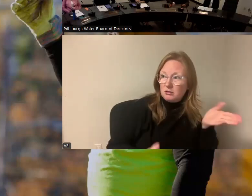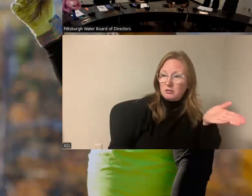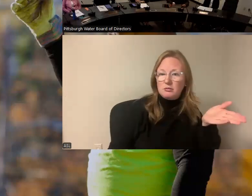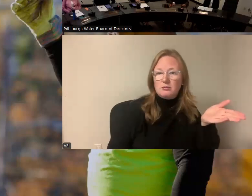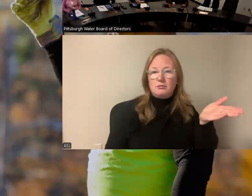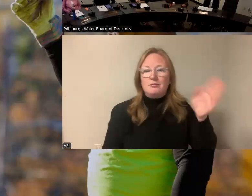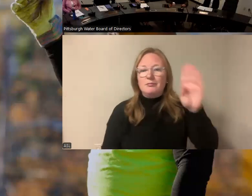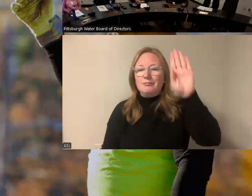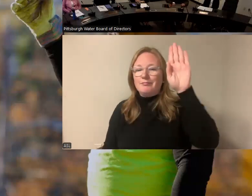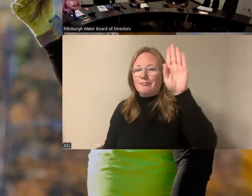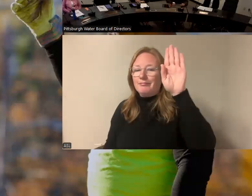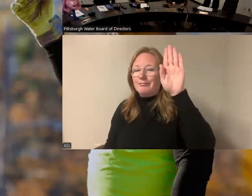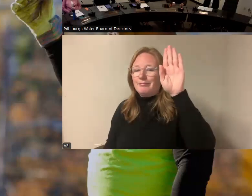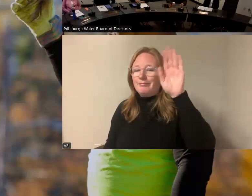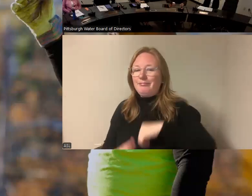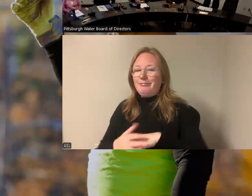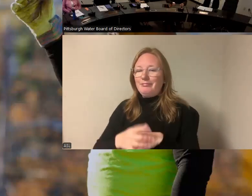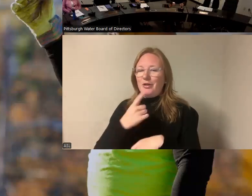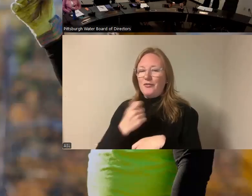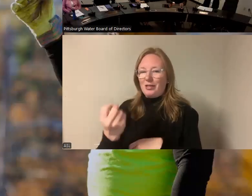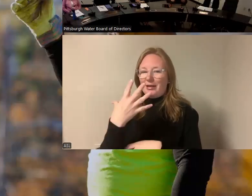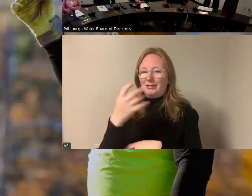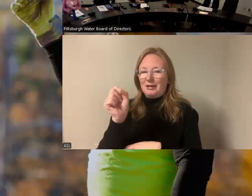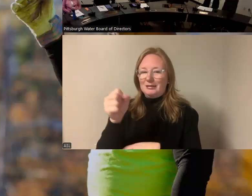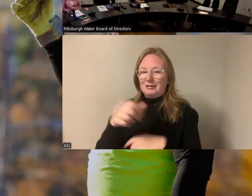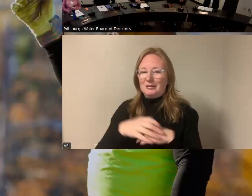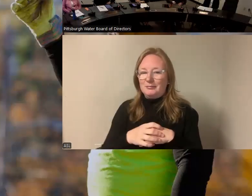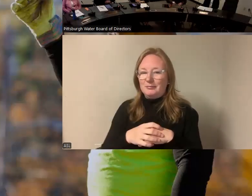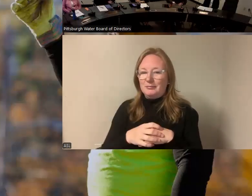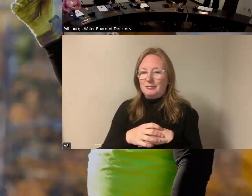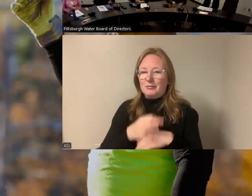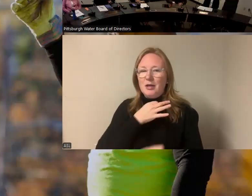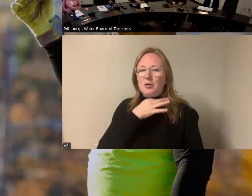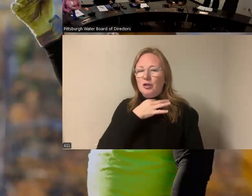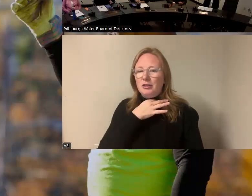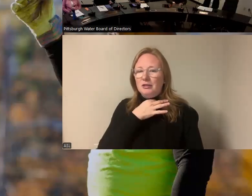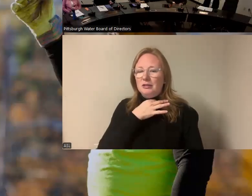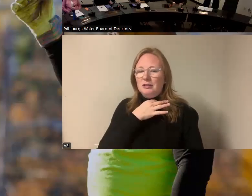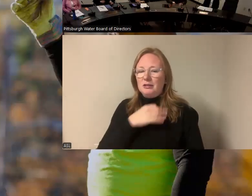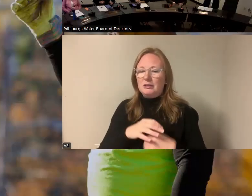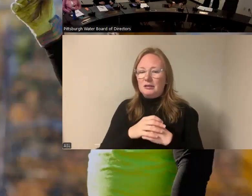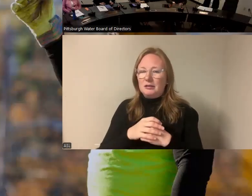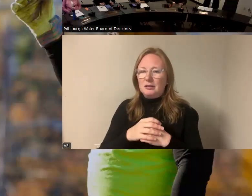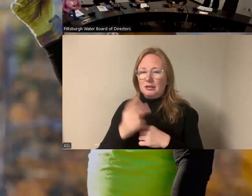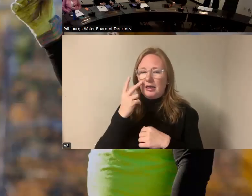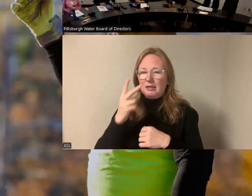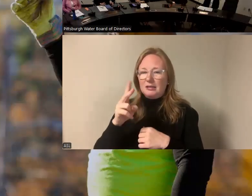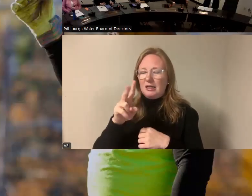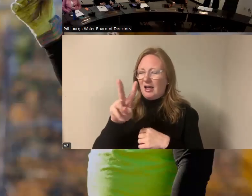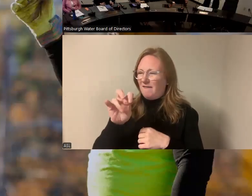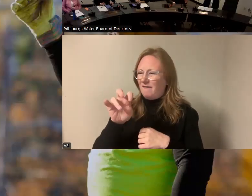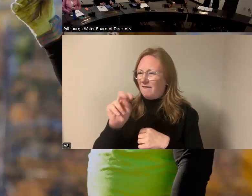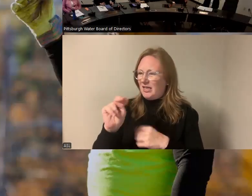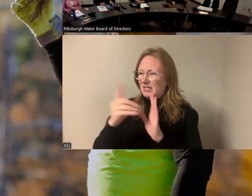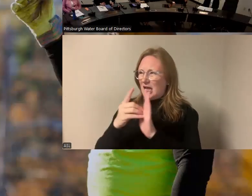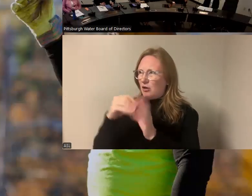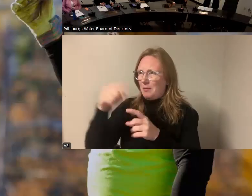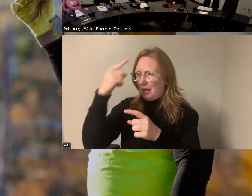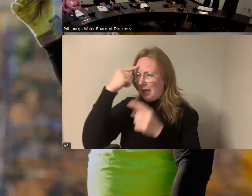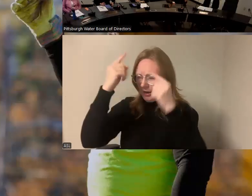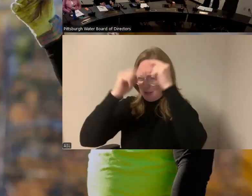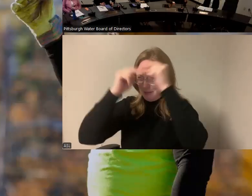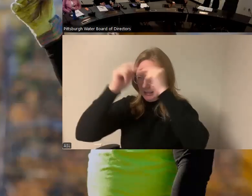Got a red light on now. Yeah, I'm just curious to sort of build a Venn diagram in my head. What's